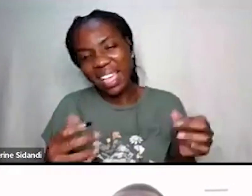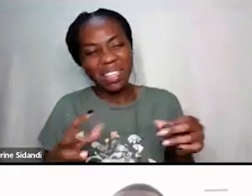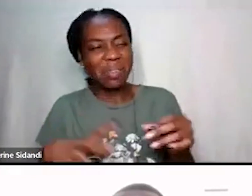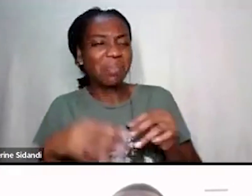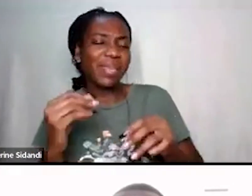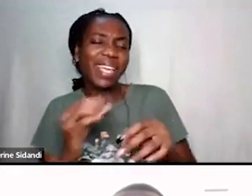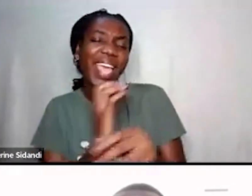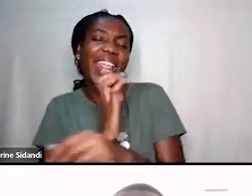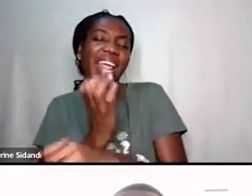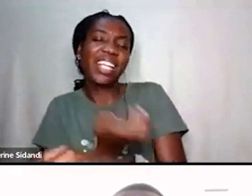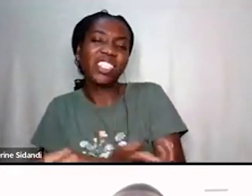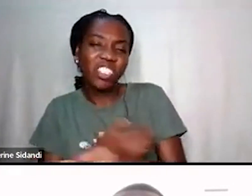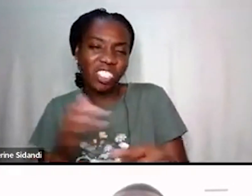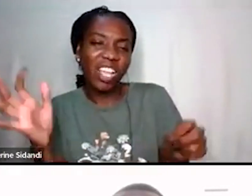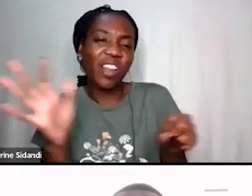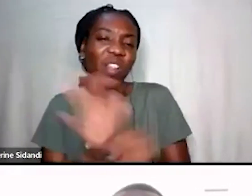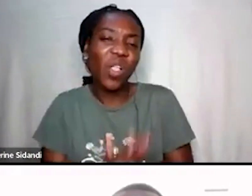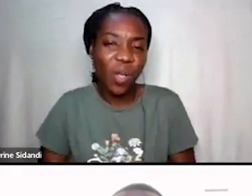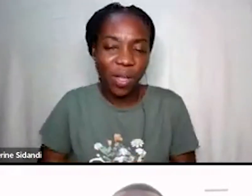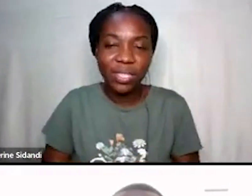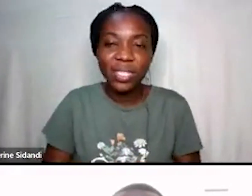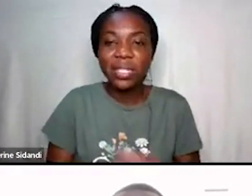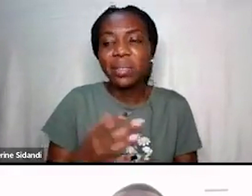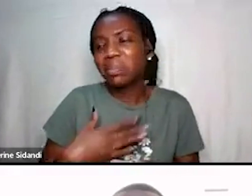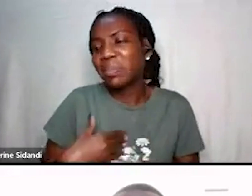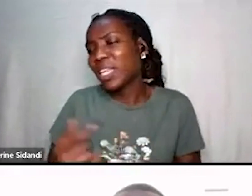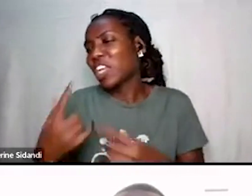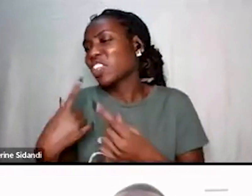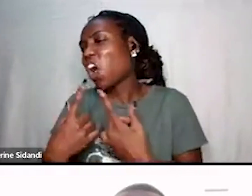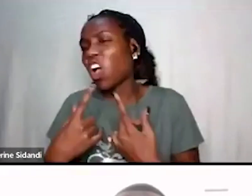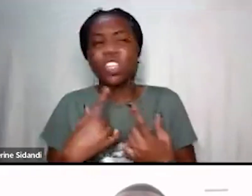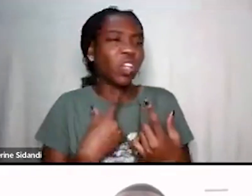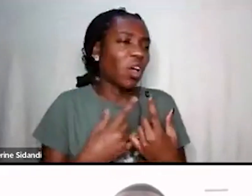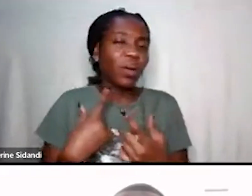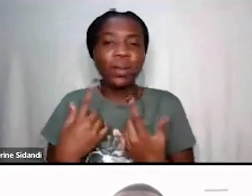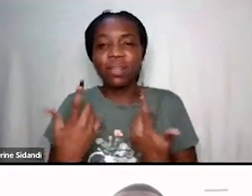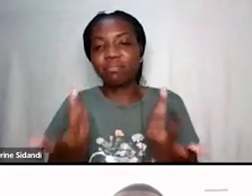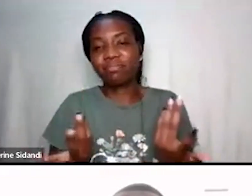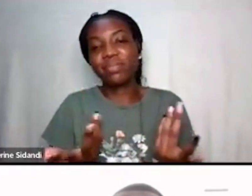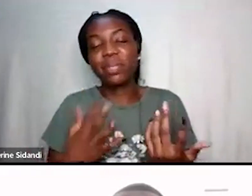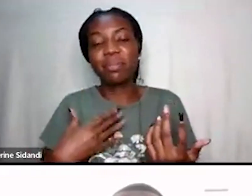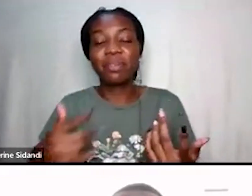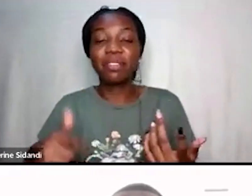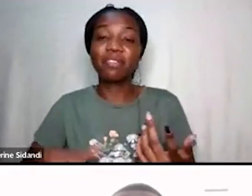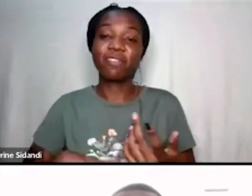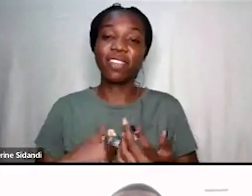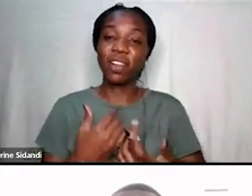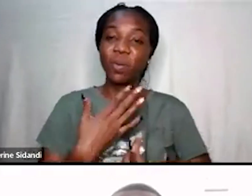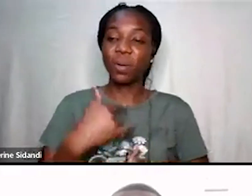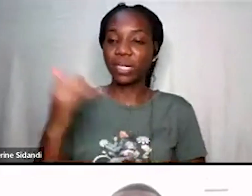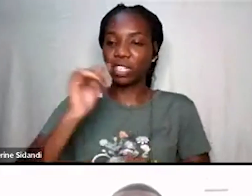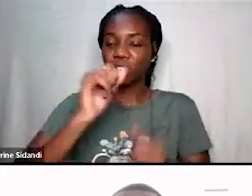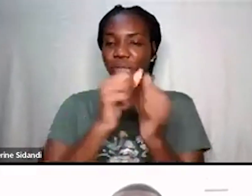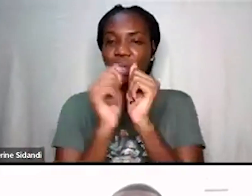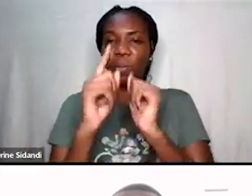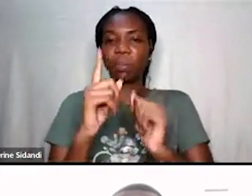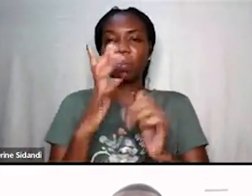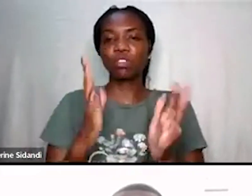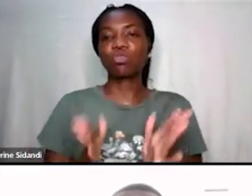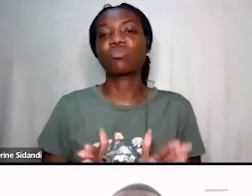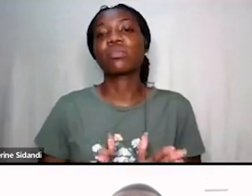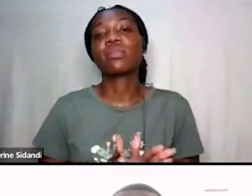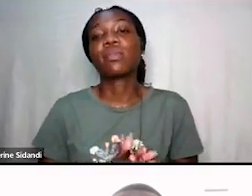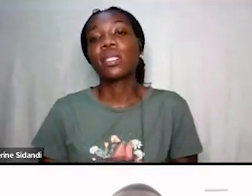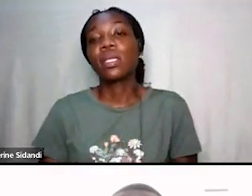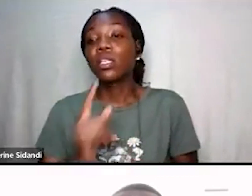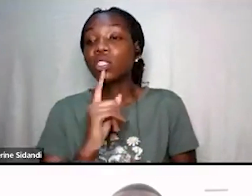energy. We are always talking to so many people. I just feel that I want to stay with one person. So what they need